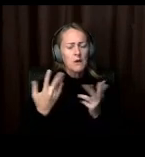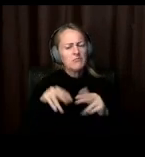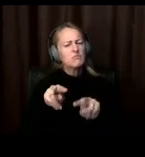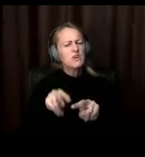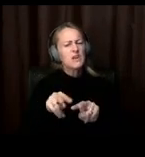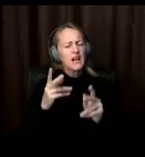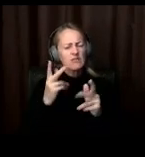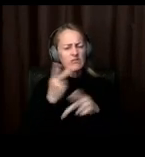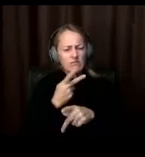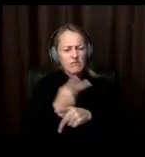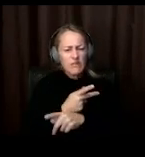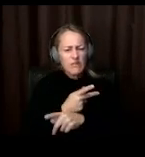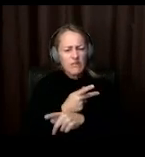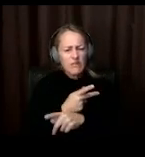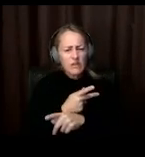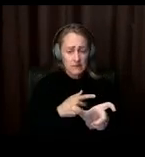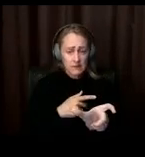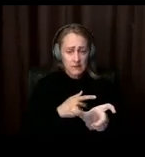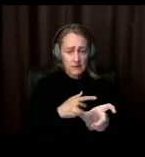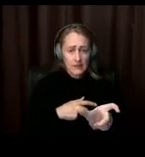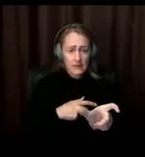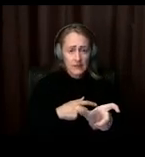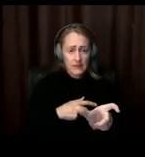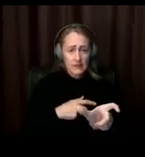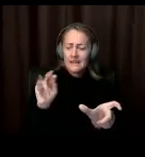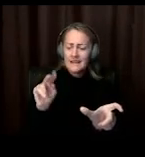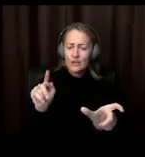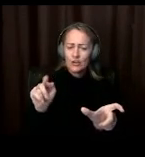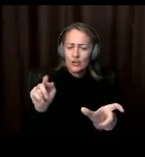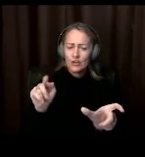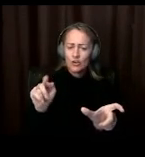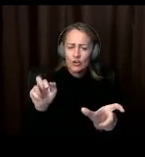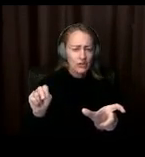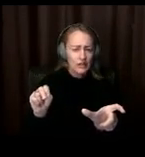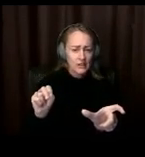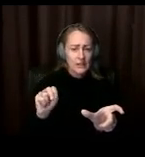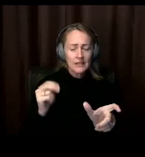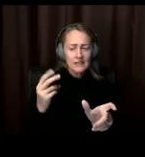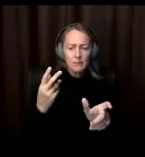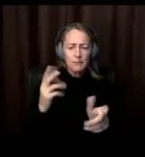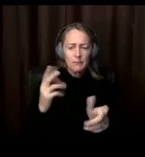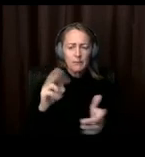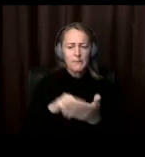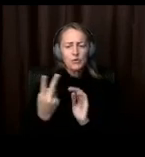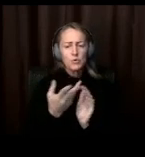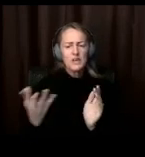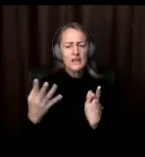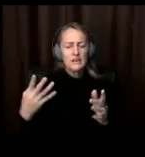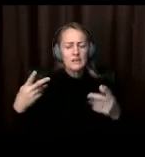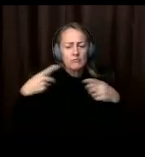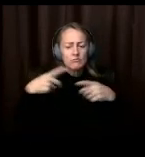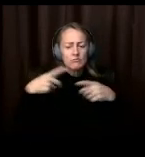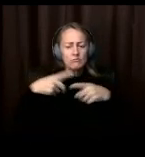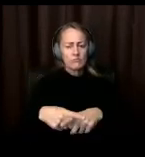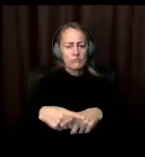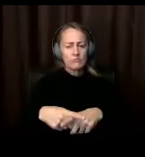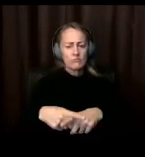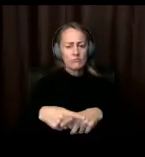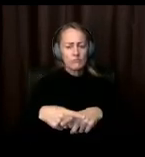first part's Let's easy take a enough. look at it. The Intersection. first part's easy A enough. place where things come Intersection. together. A place where things come together.